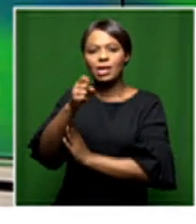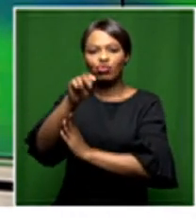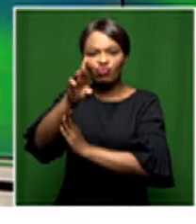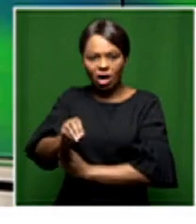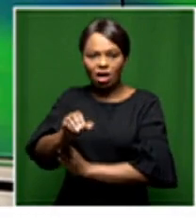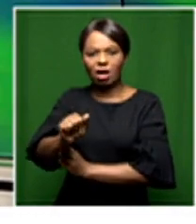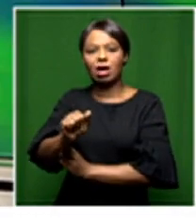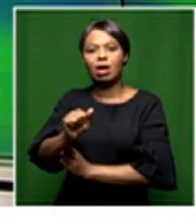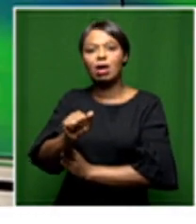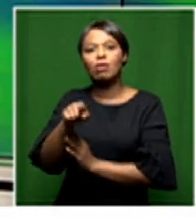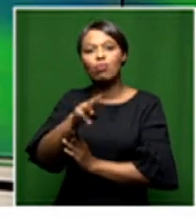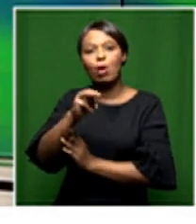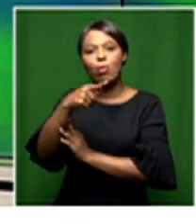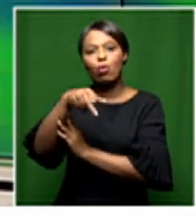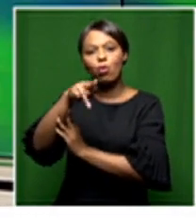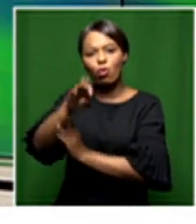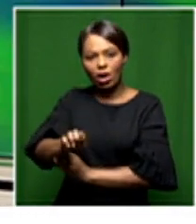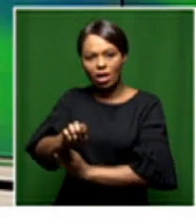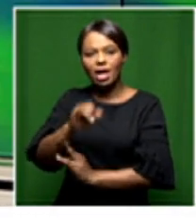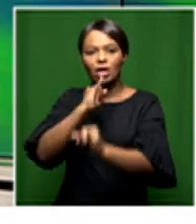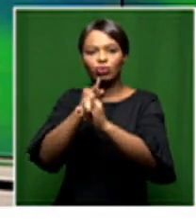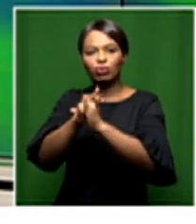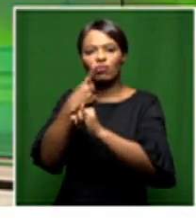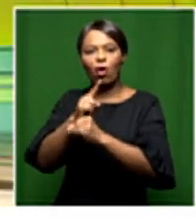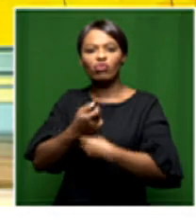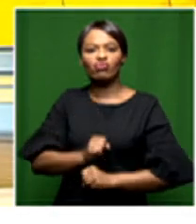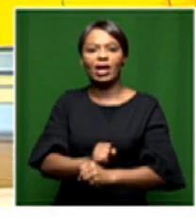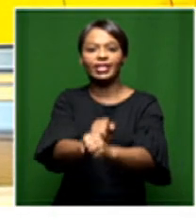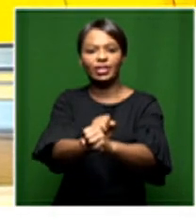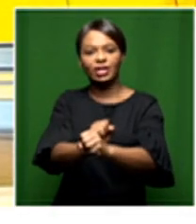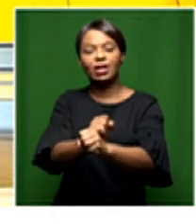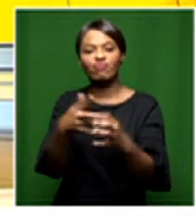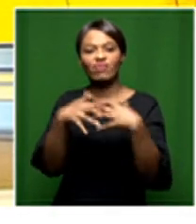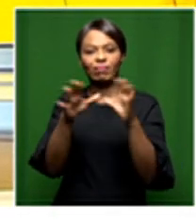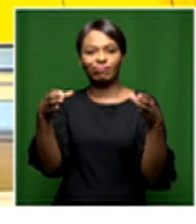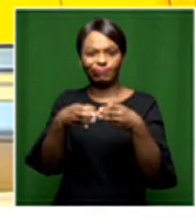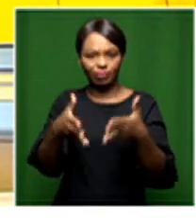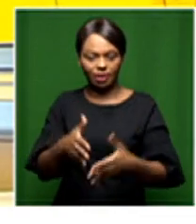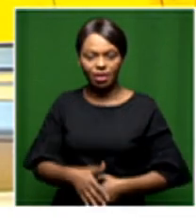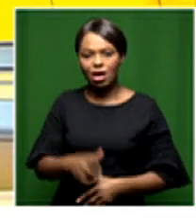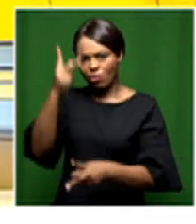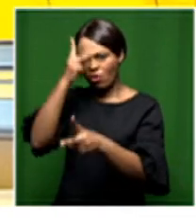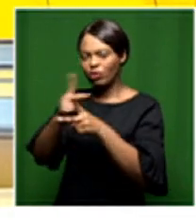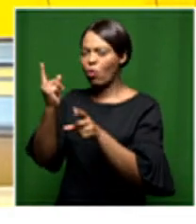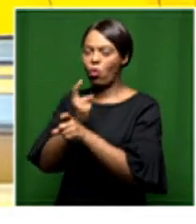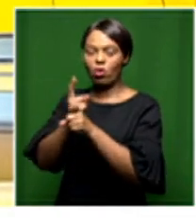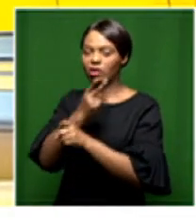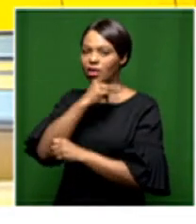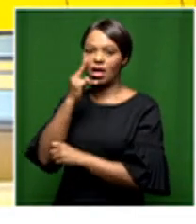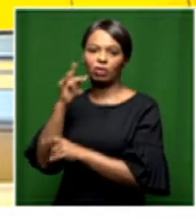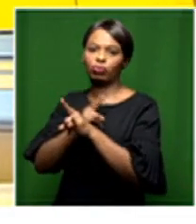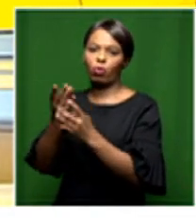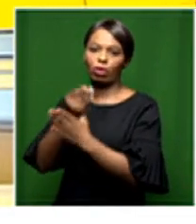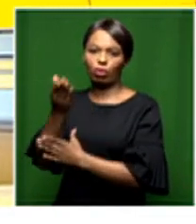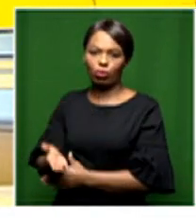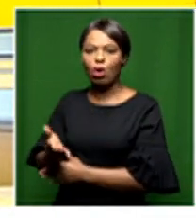the Mapungubwe Institute for Strategic Reflection. Professor Booysen, always good to speak to you. Welcome to Morning Live.